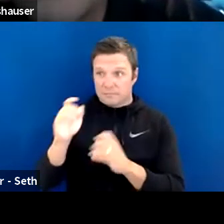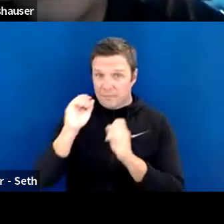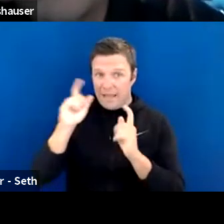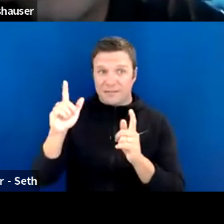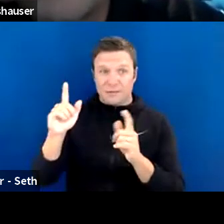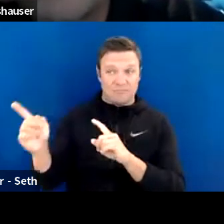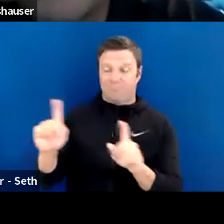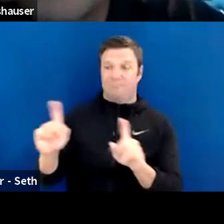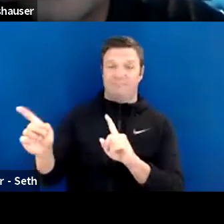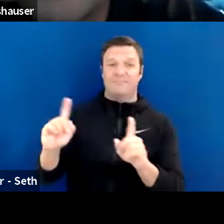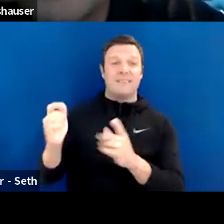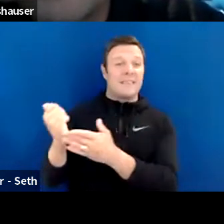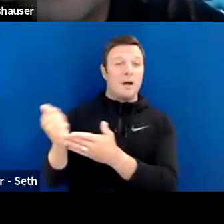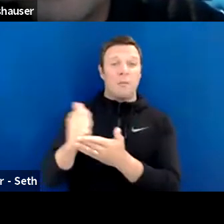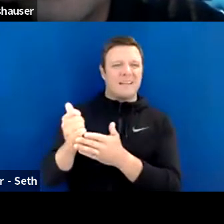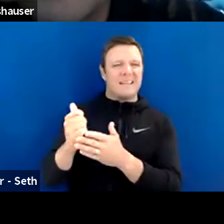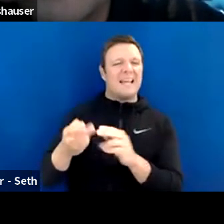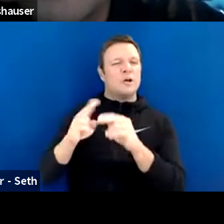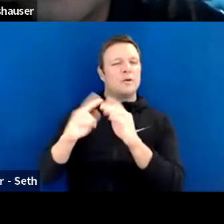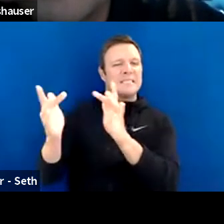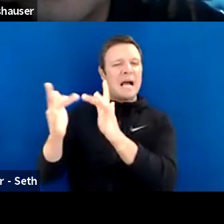increased a lot, the contact between the students in the